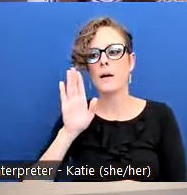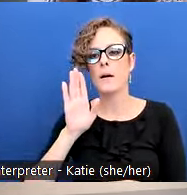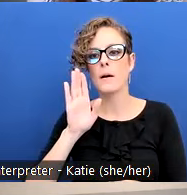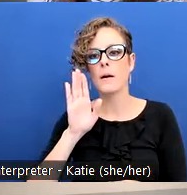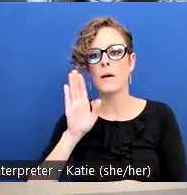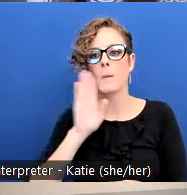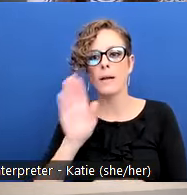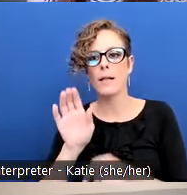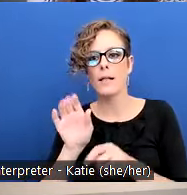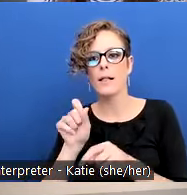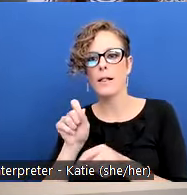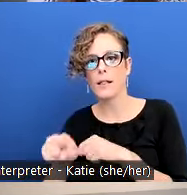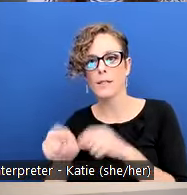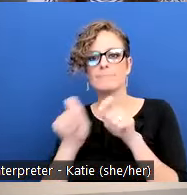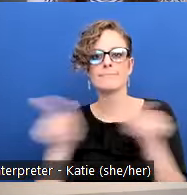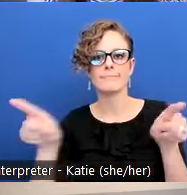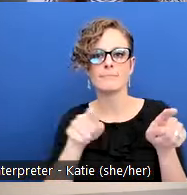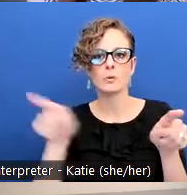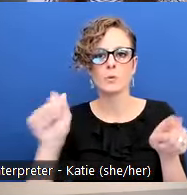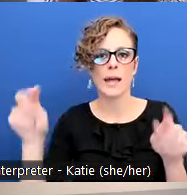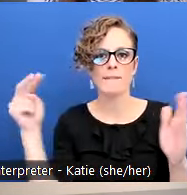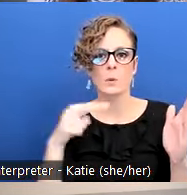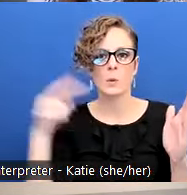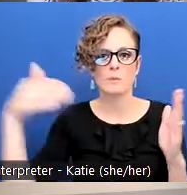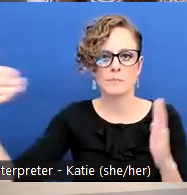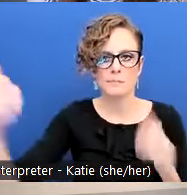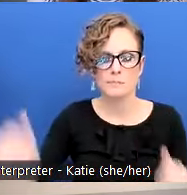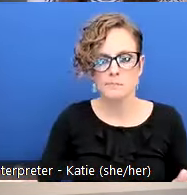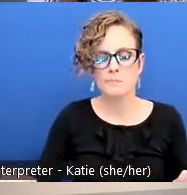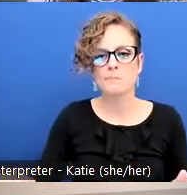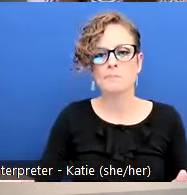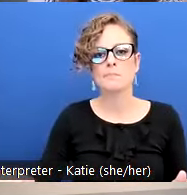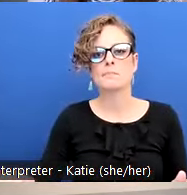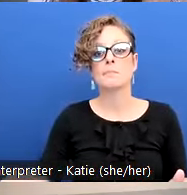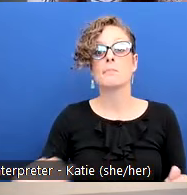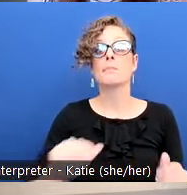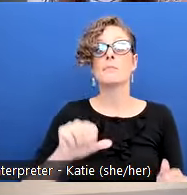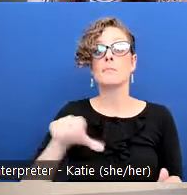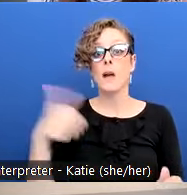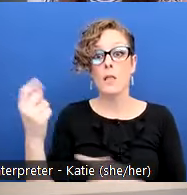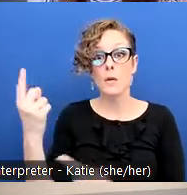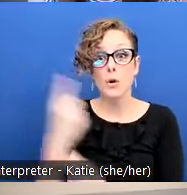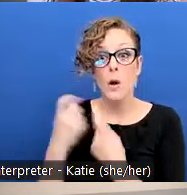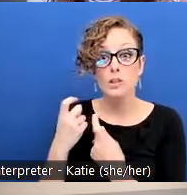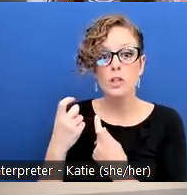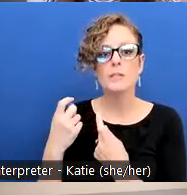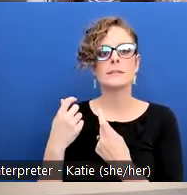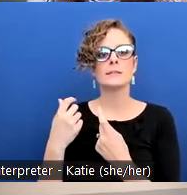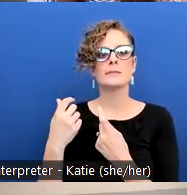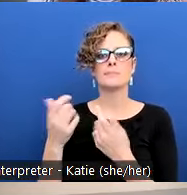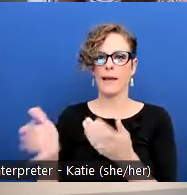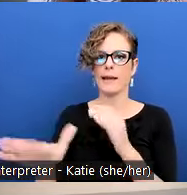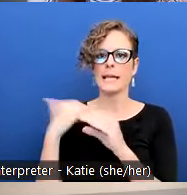that. As far as following up with other questions, I have put the general info line for Violence Free Colorado